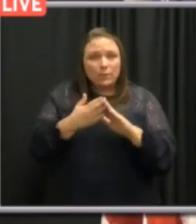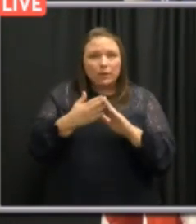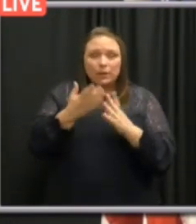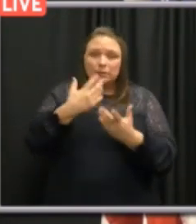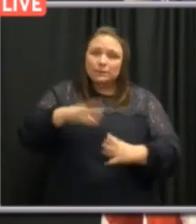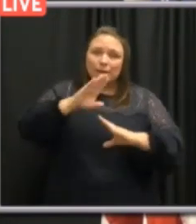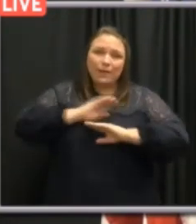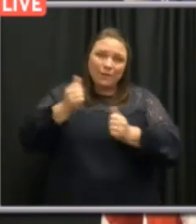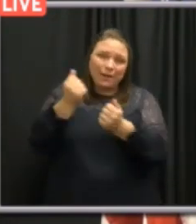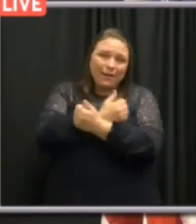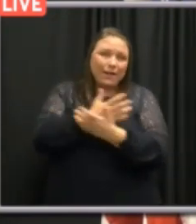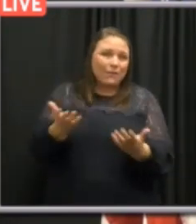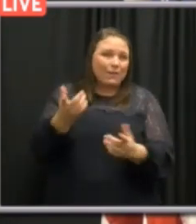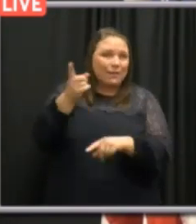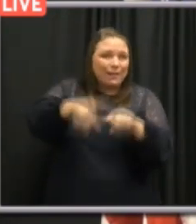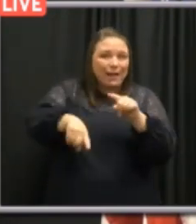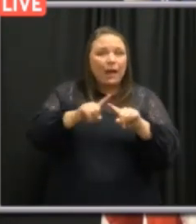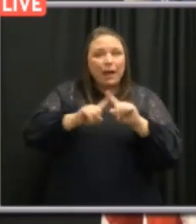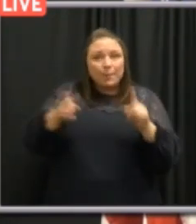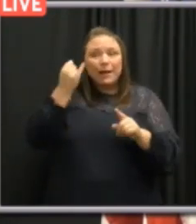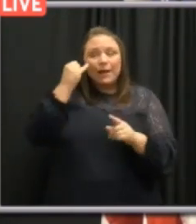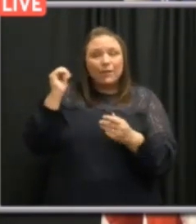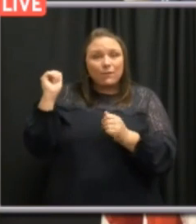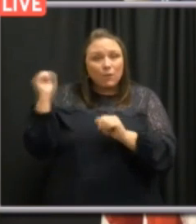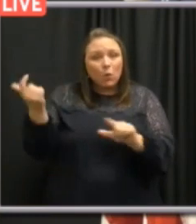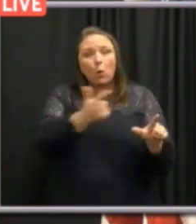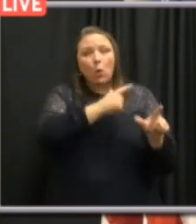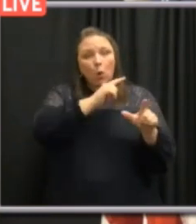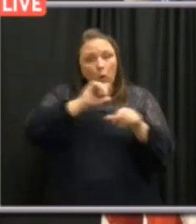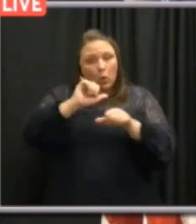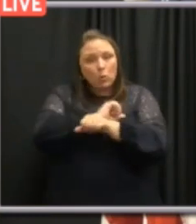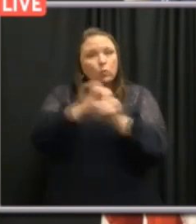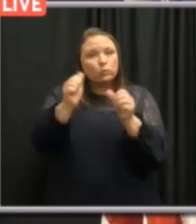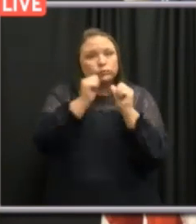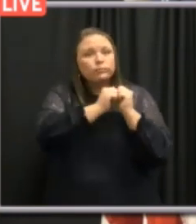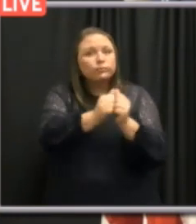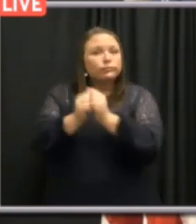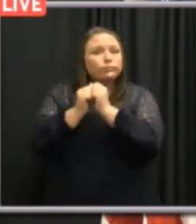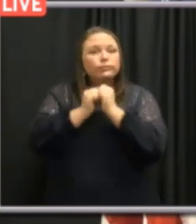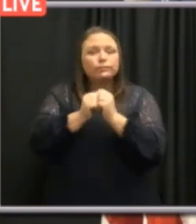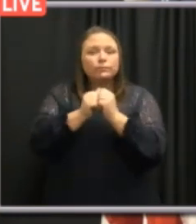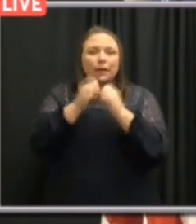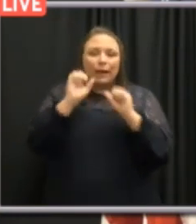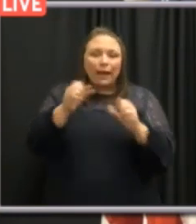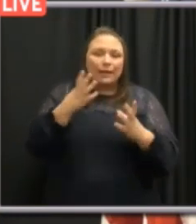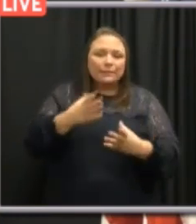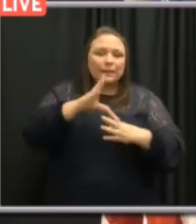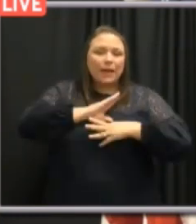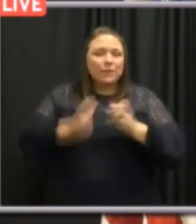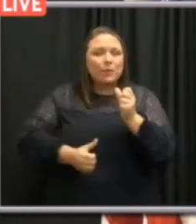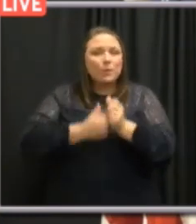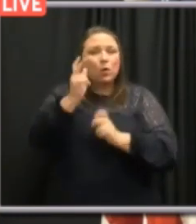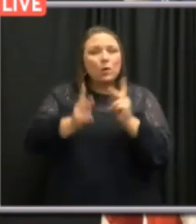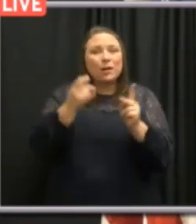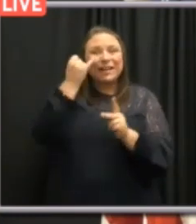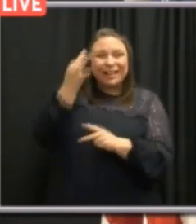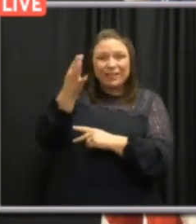all of the need. But collectively, we believe we can reach the masses if people know where to get